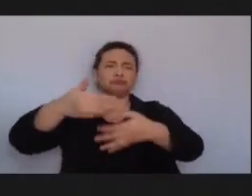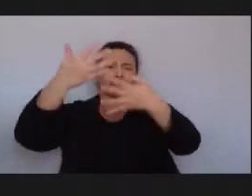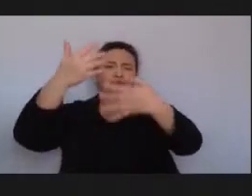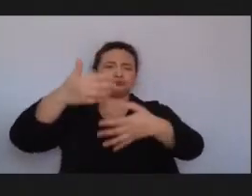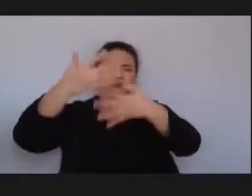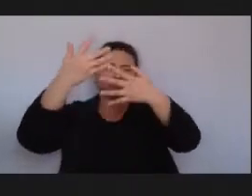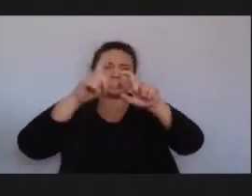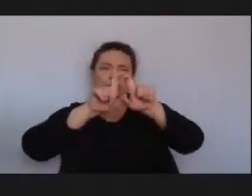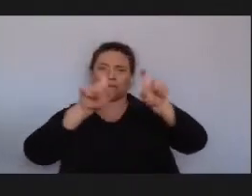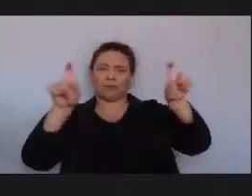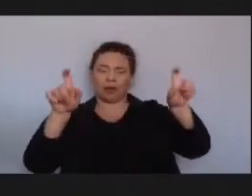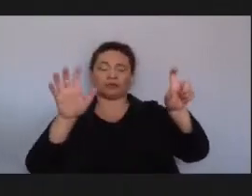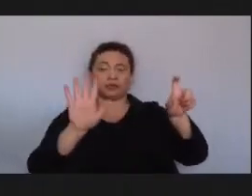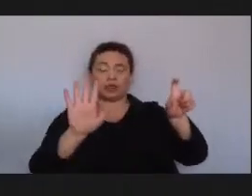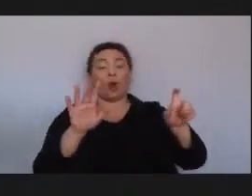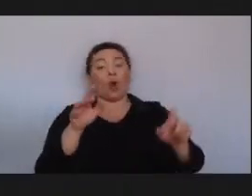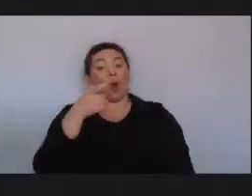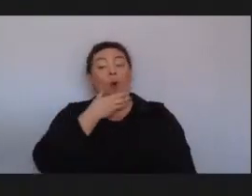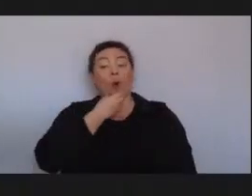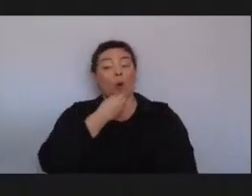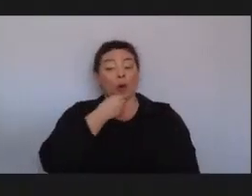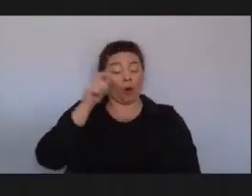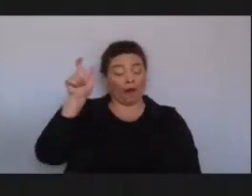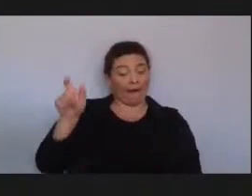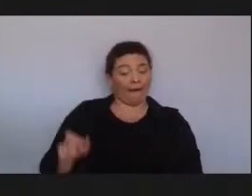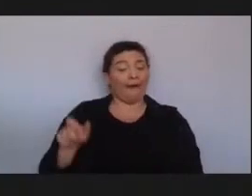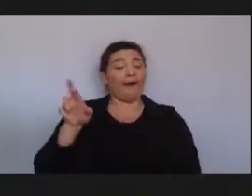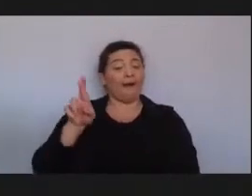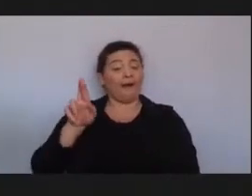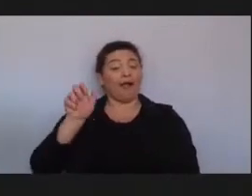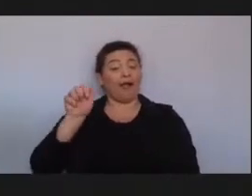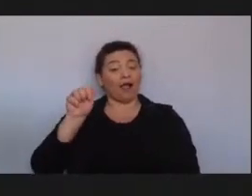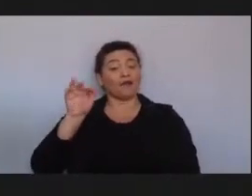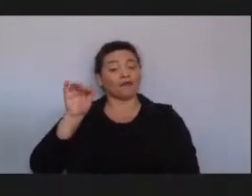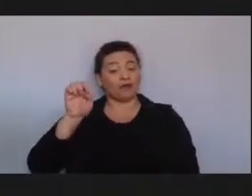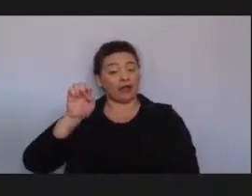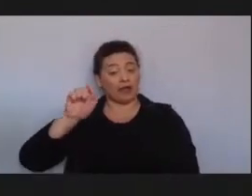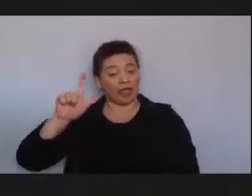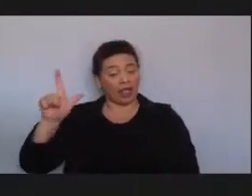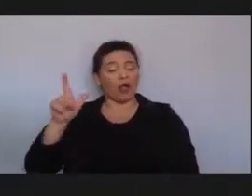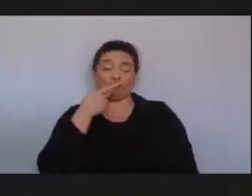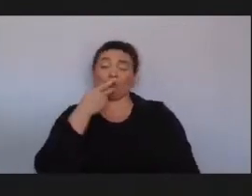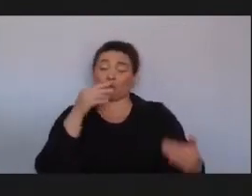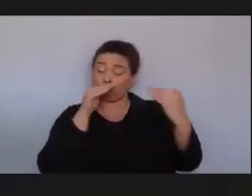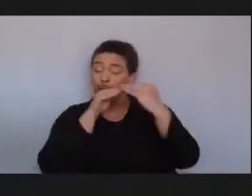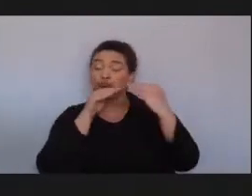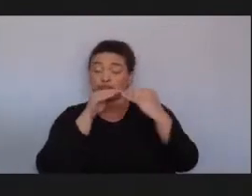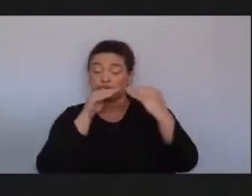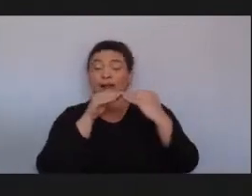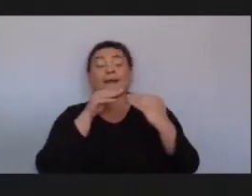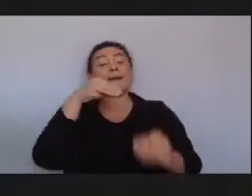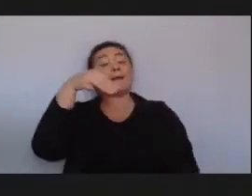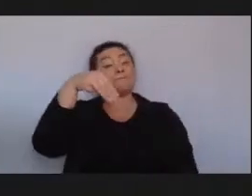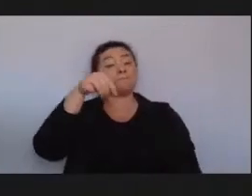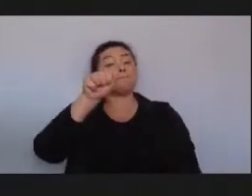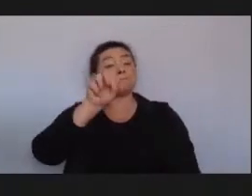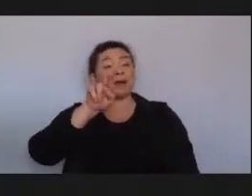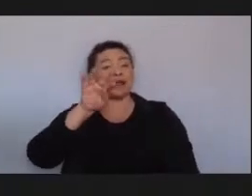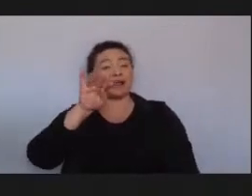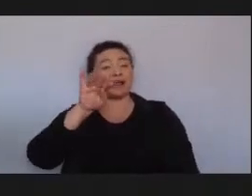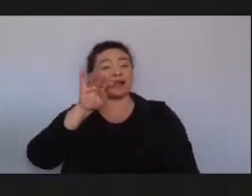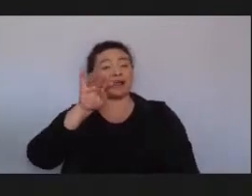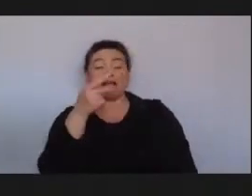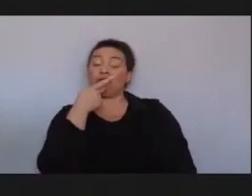Rafael says he agrees. Marina Martinez says, absolutely. As teachers, we are lifelong learners. Andrea